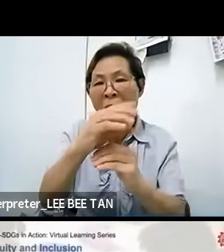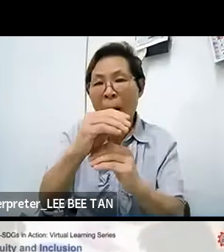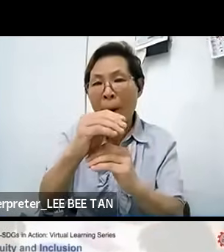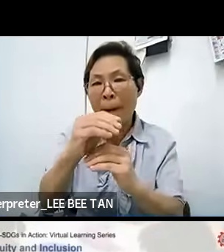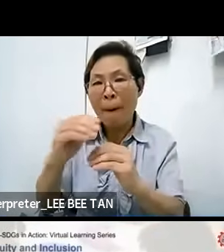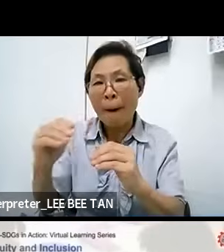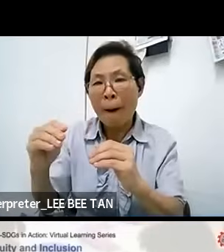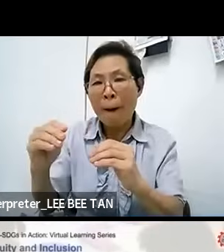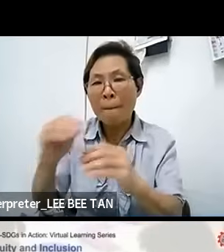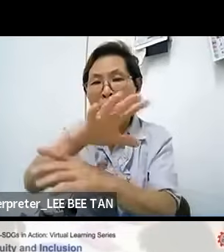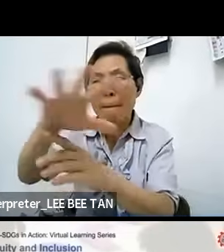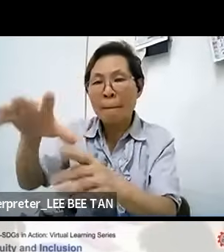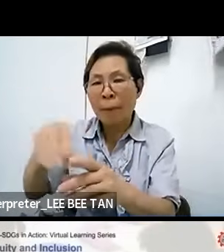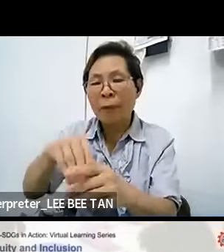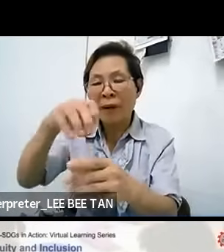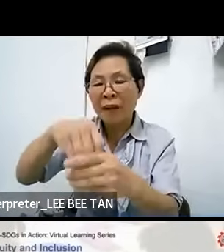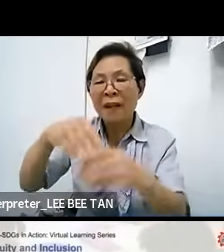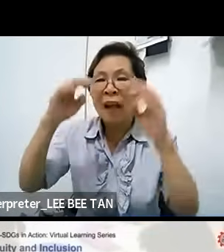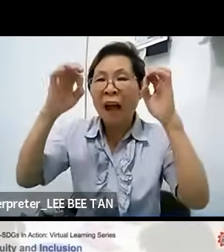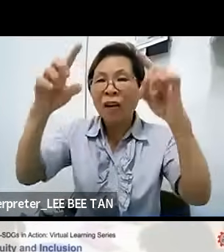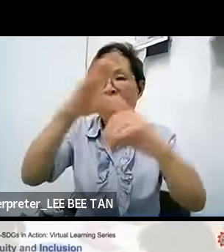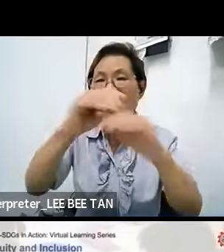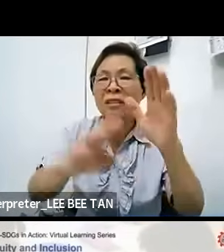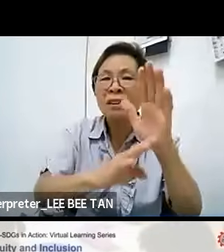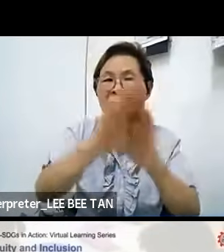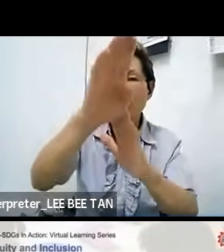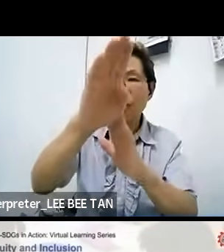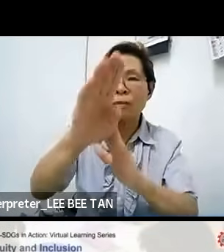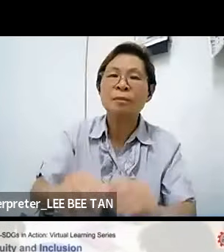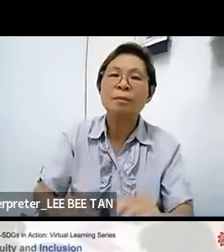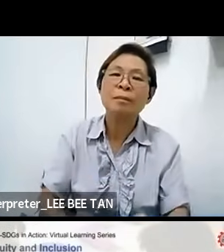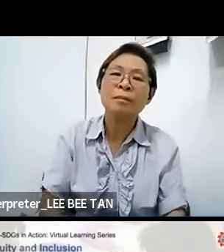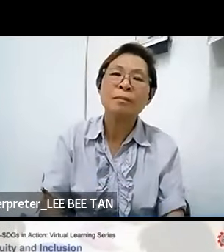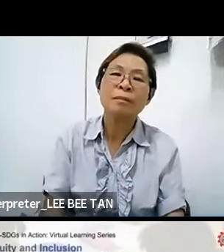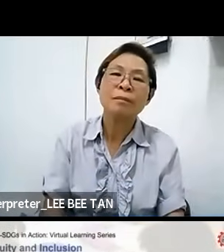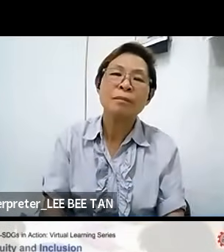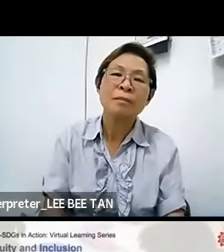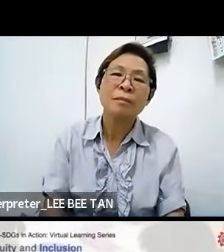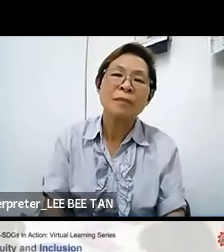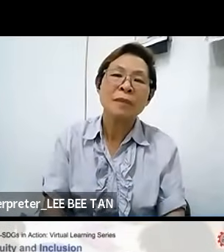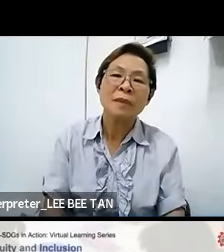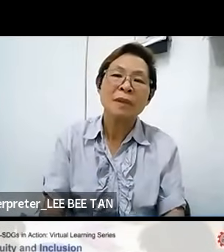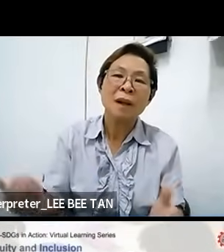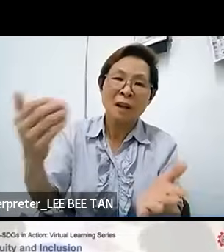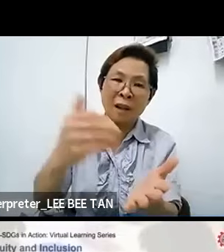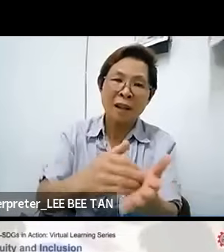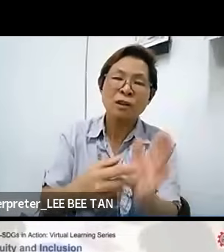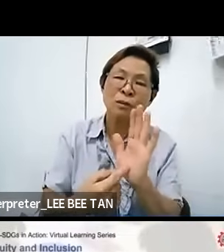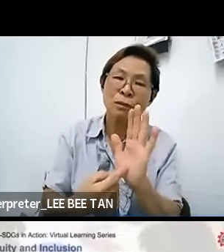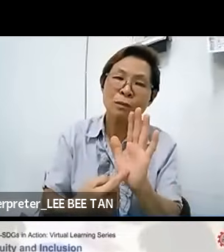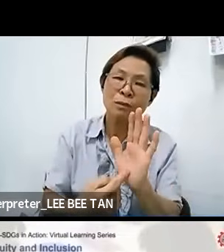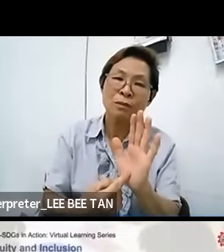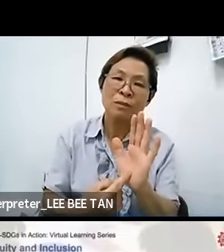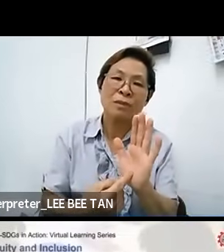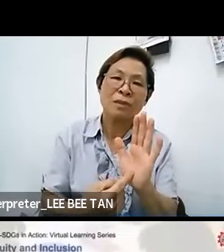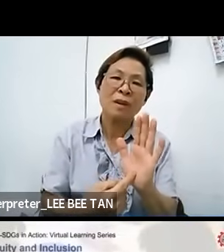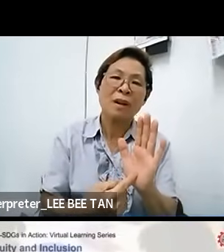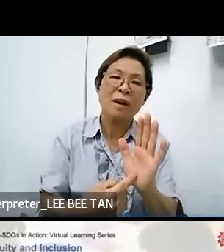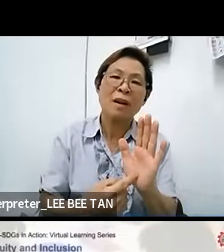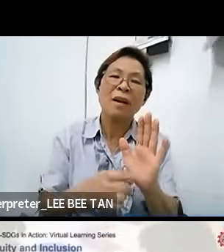addressed in educational and developmental context. Our speakers again showcase exemplary